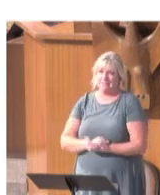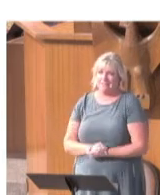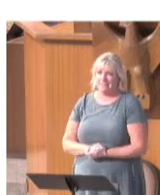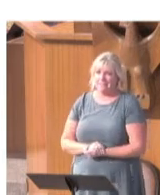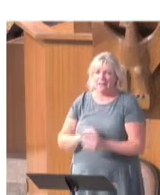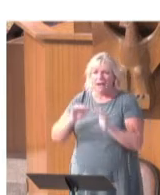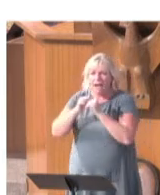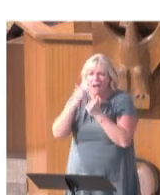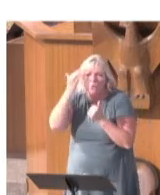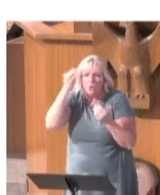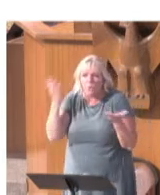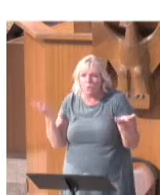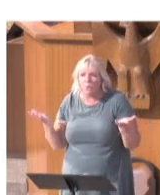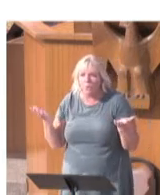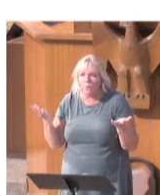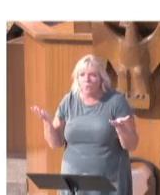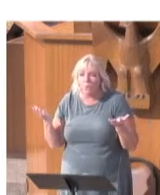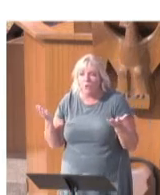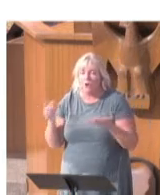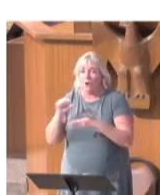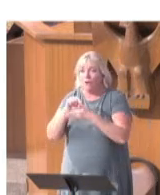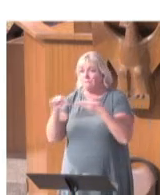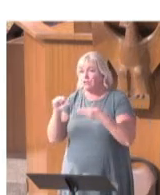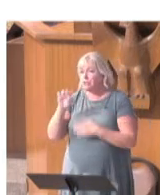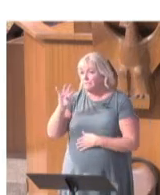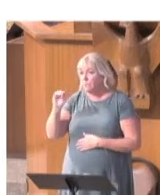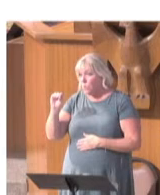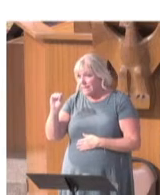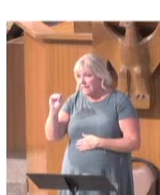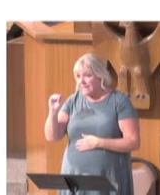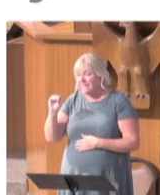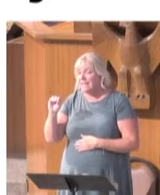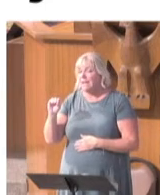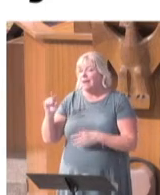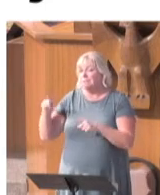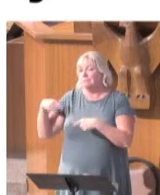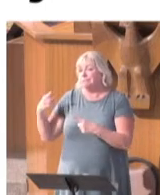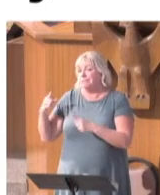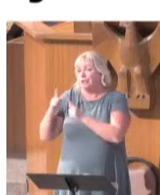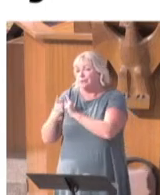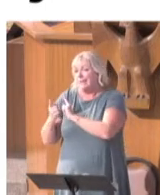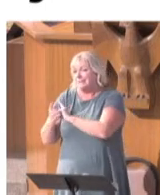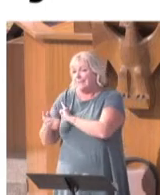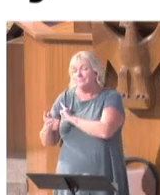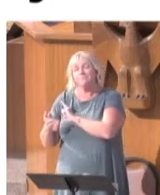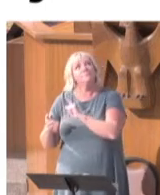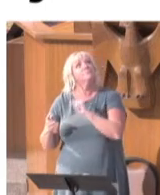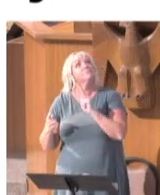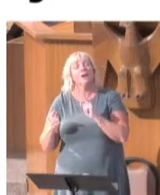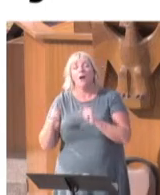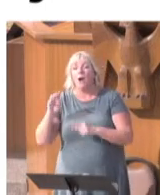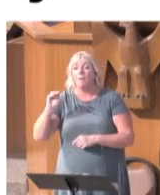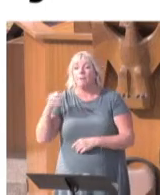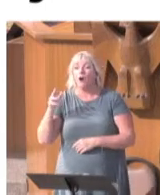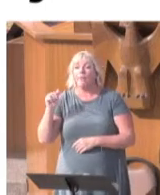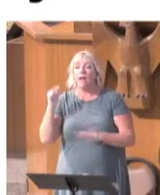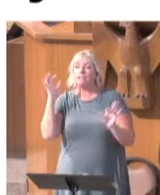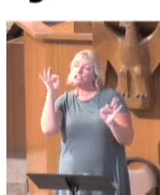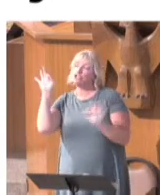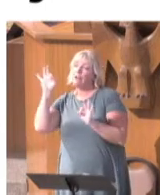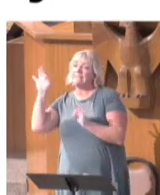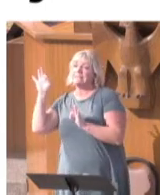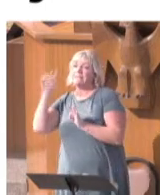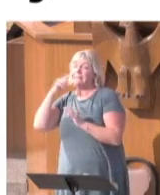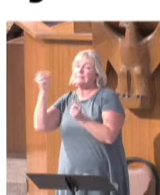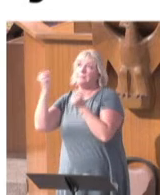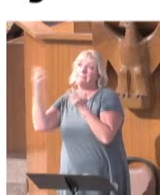How do we know this? Because verse 40 has historically been translated this way: Martha was distracted by her